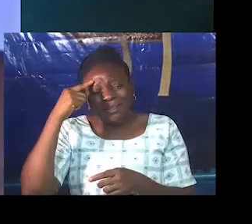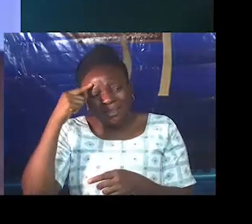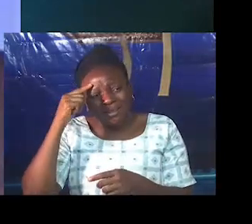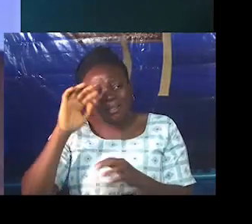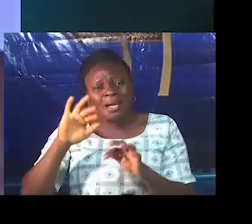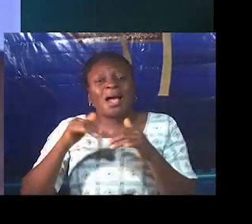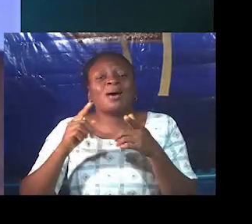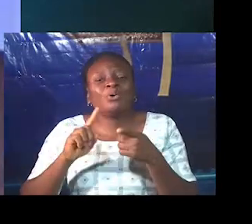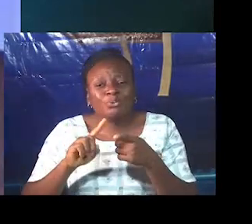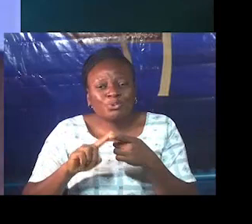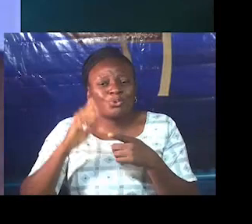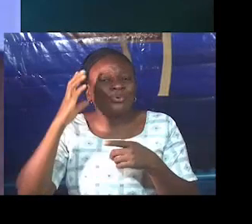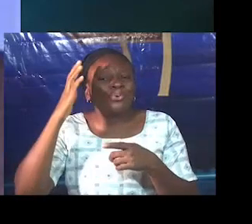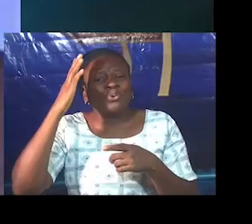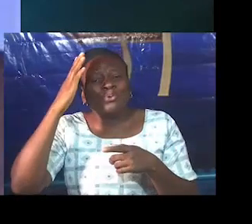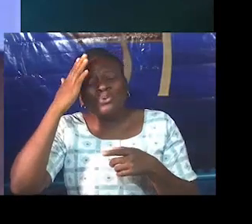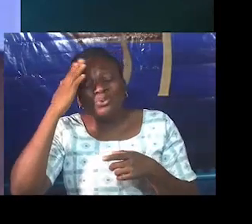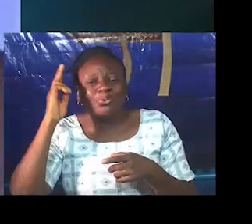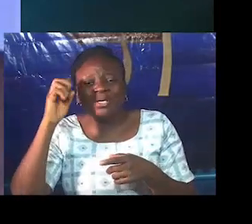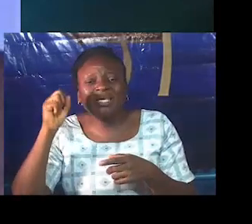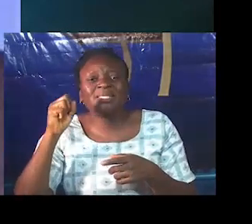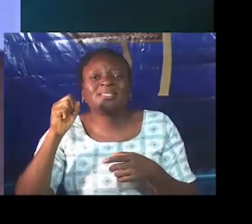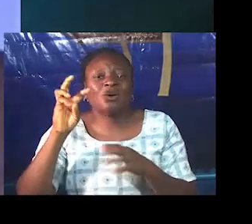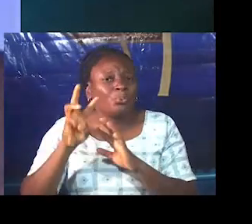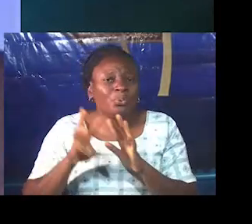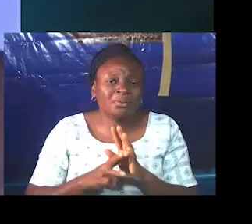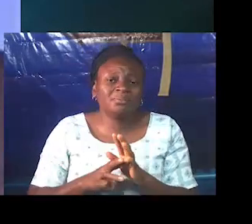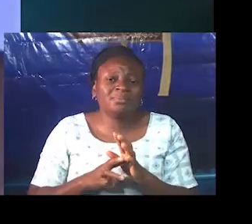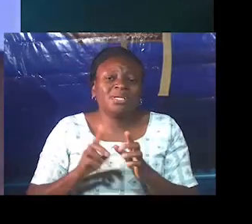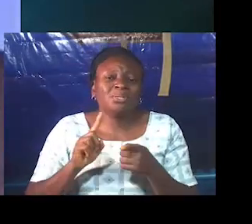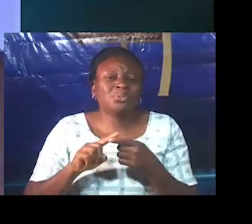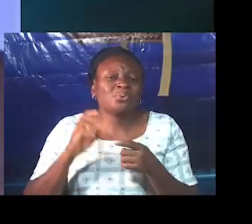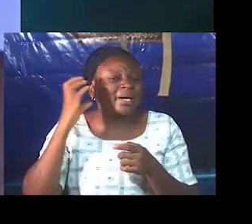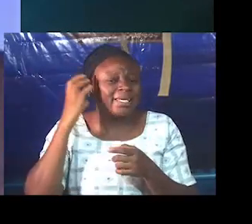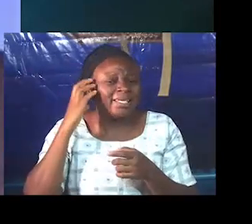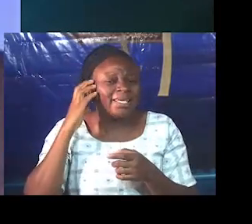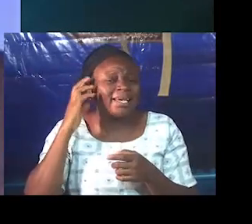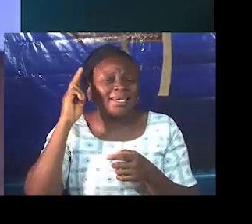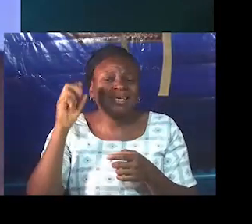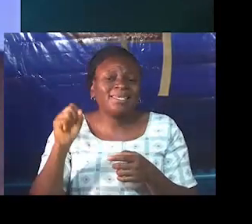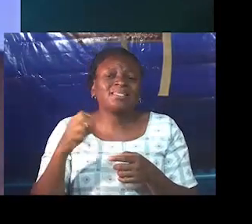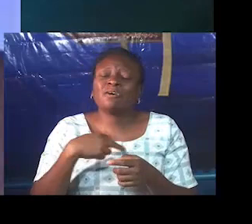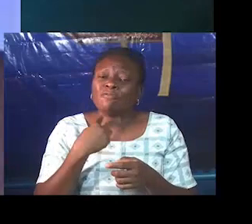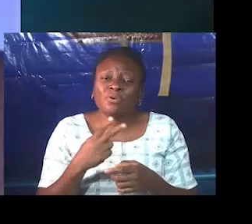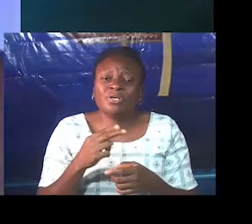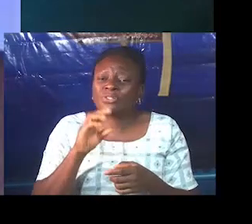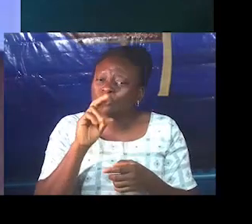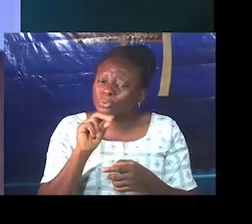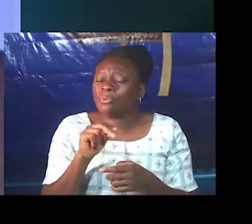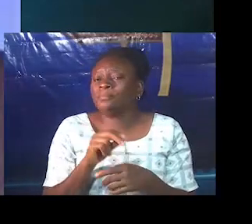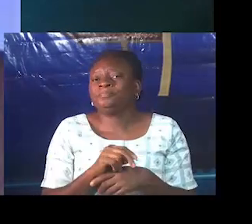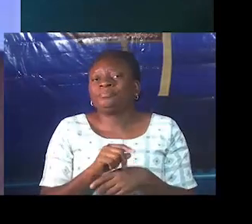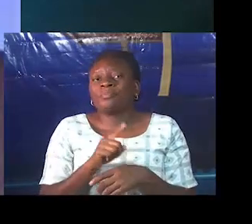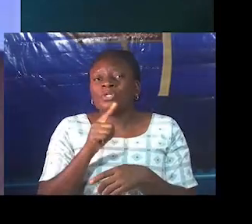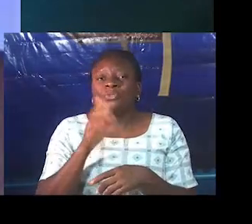you should let the same Lord who has been leading you, is the same person, is going to actually lead you into his will for